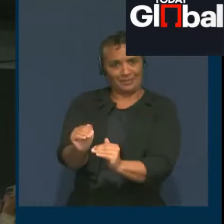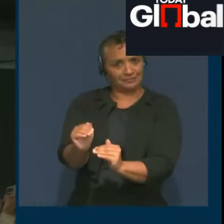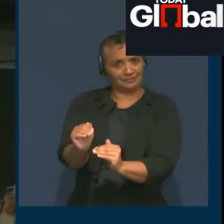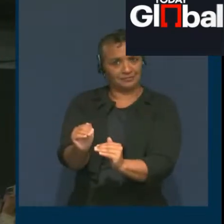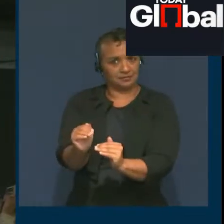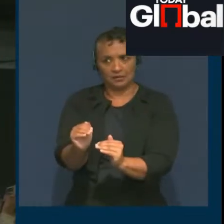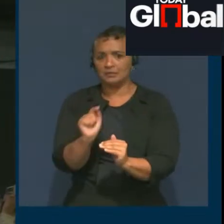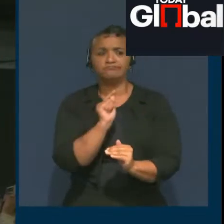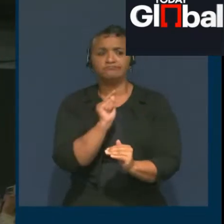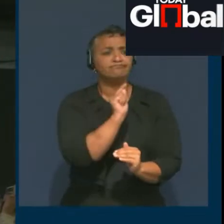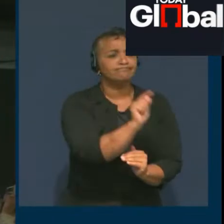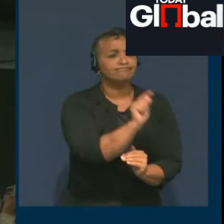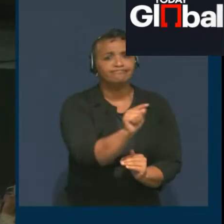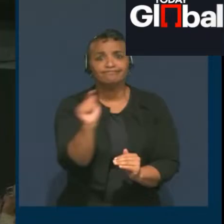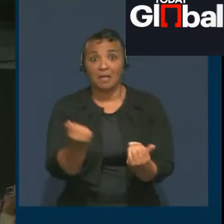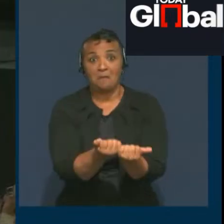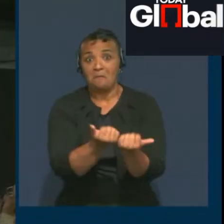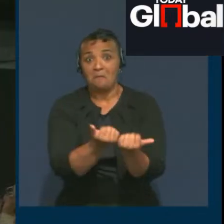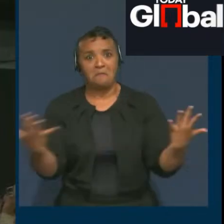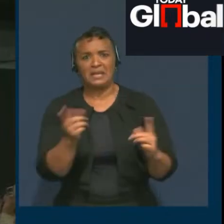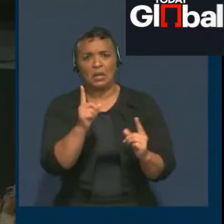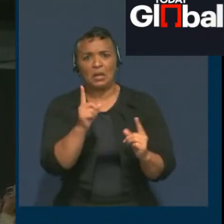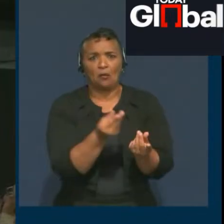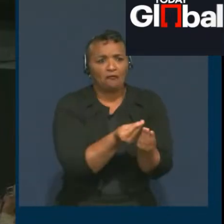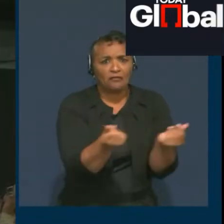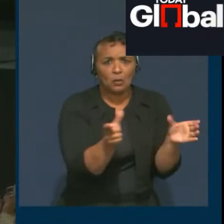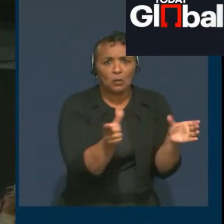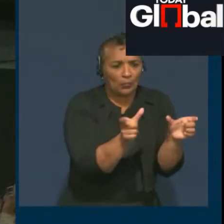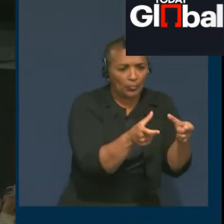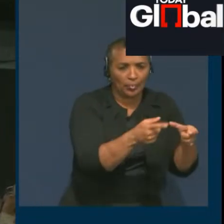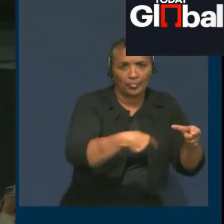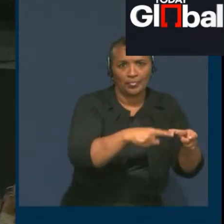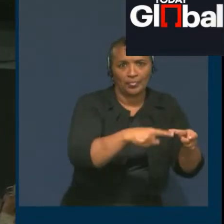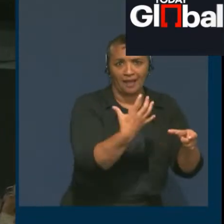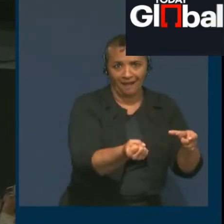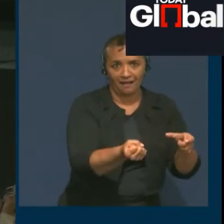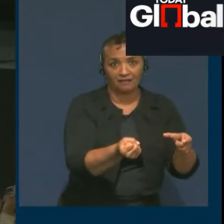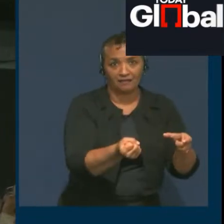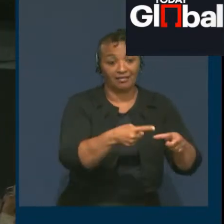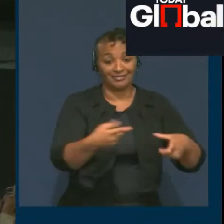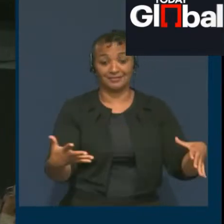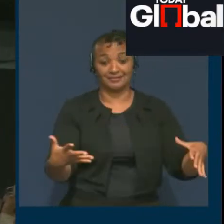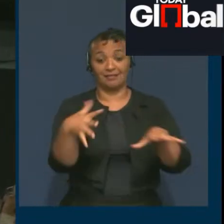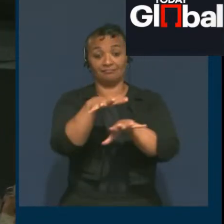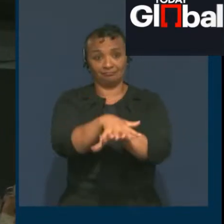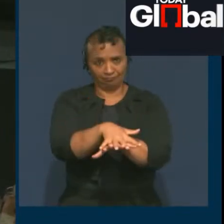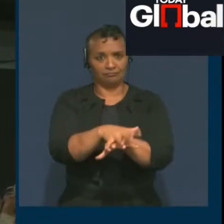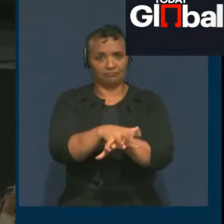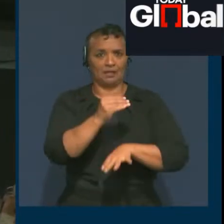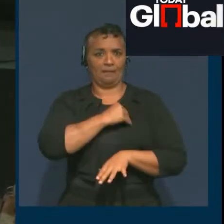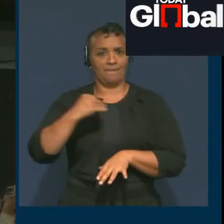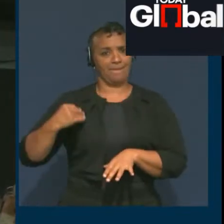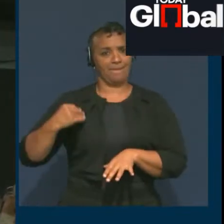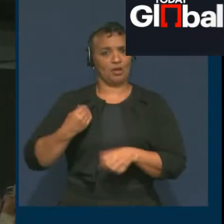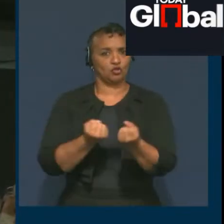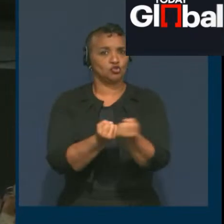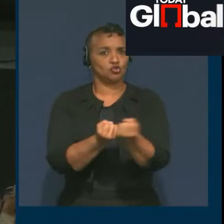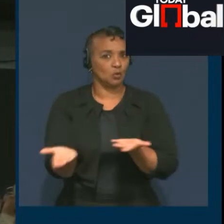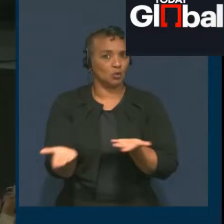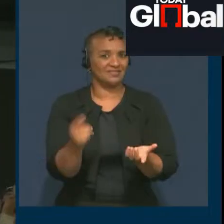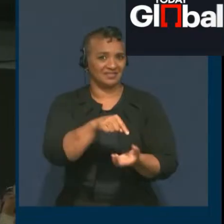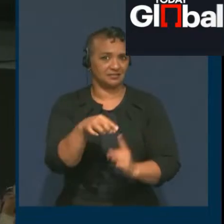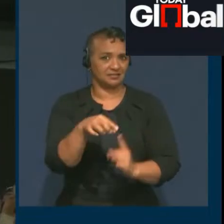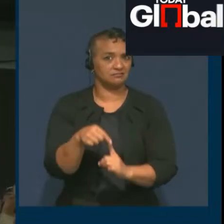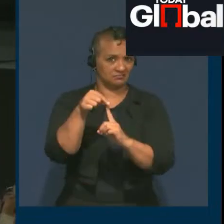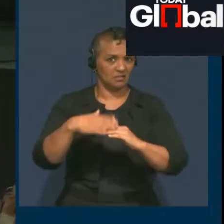help workers, and there's also overlap with purely medical support services. So apparently there